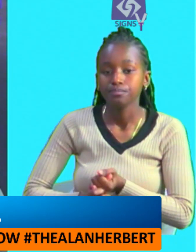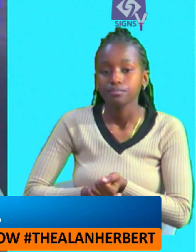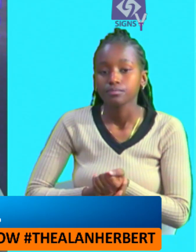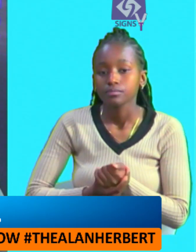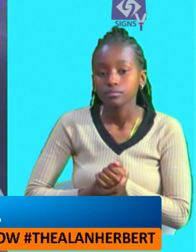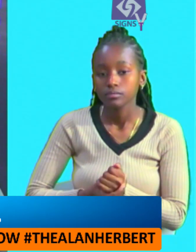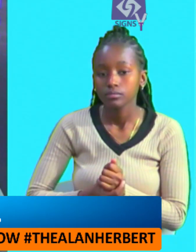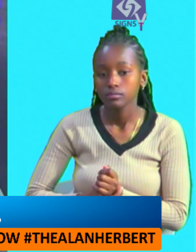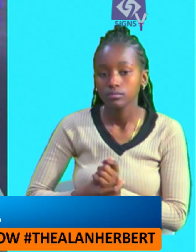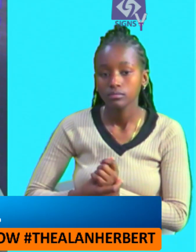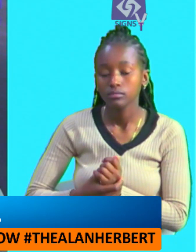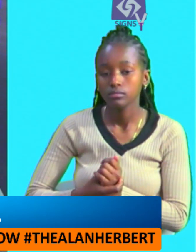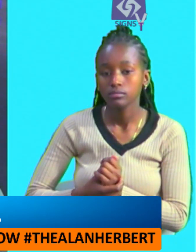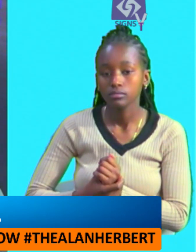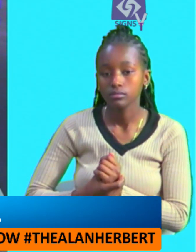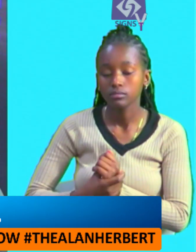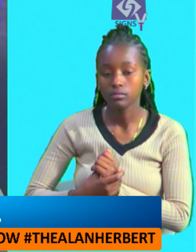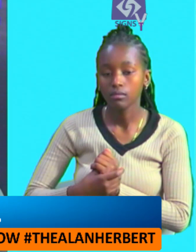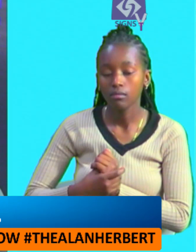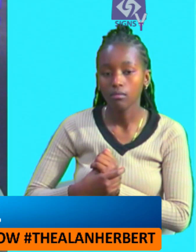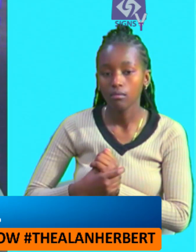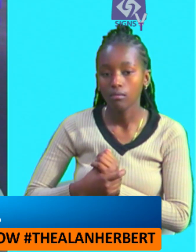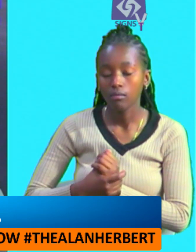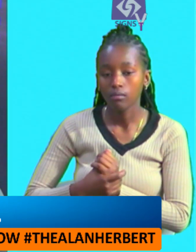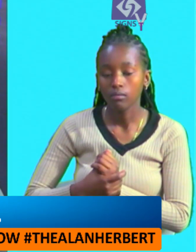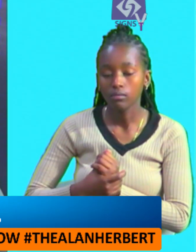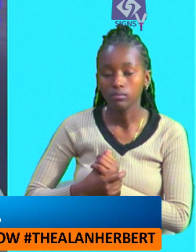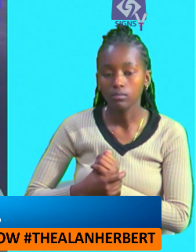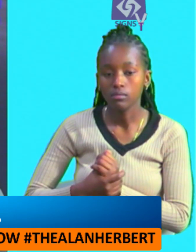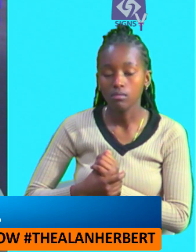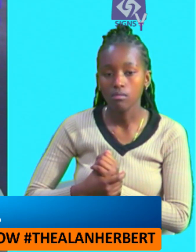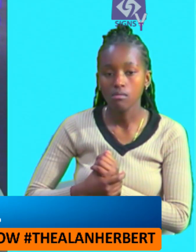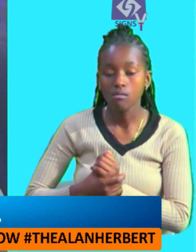Just letting yourself be. Letting yourself be.